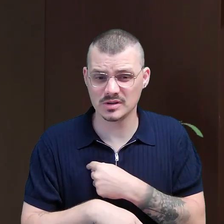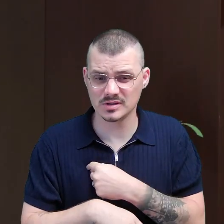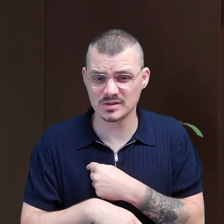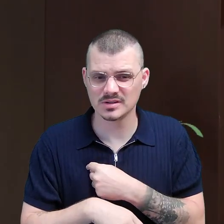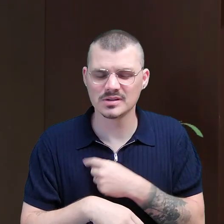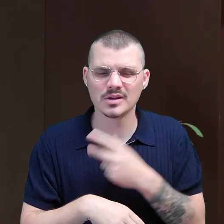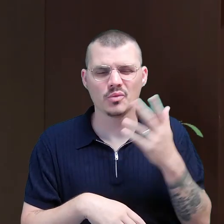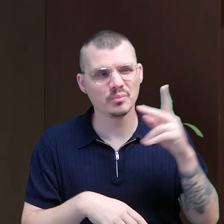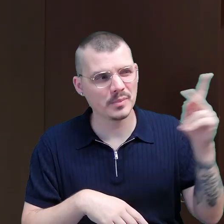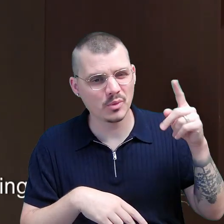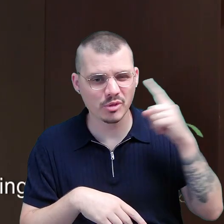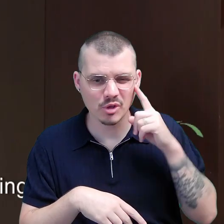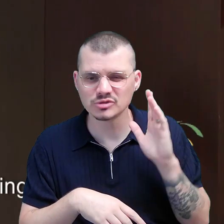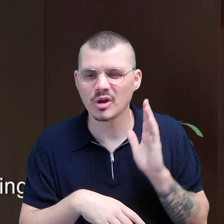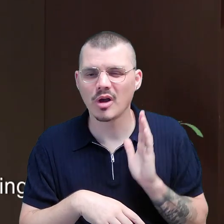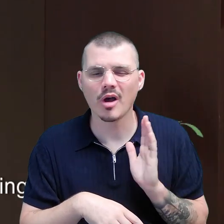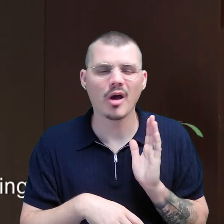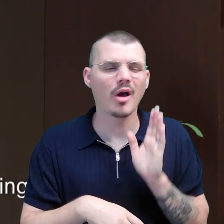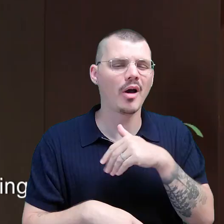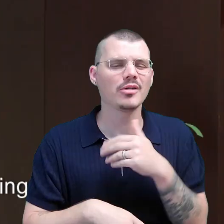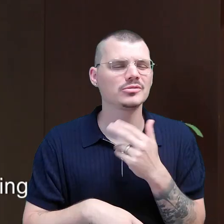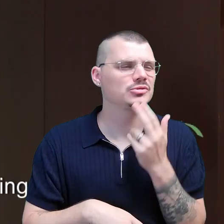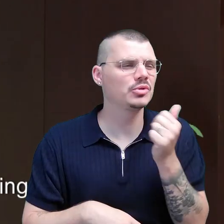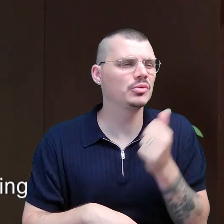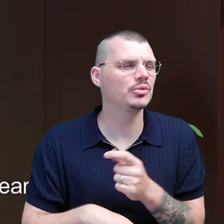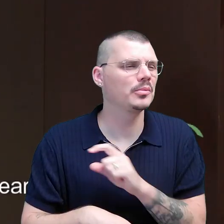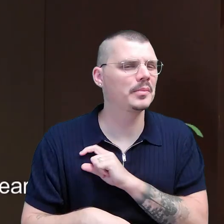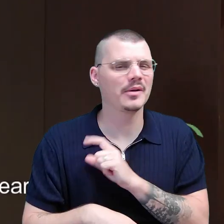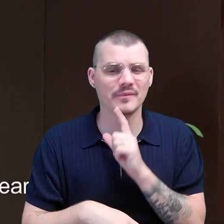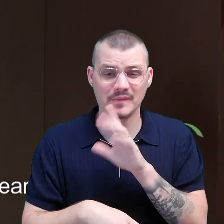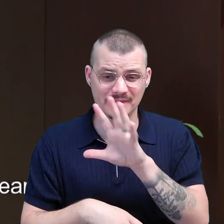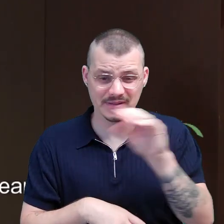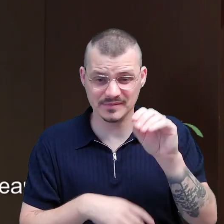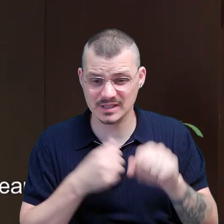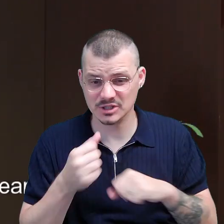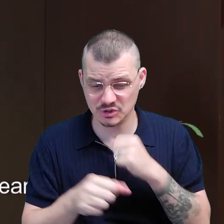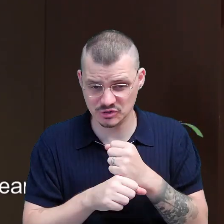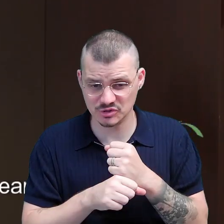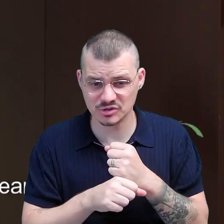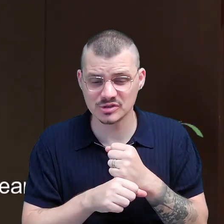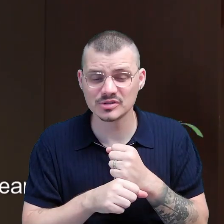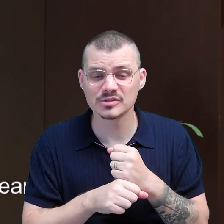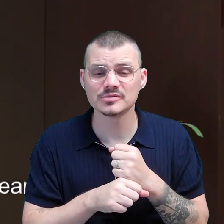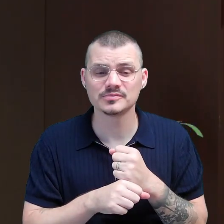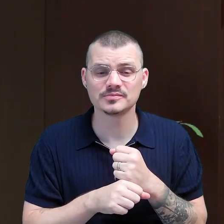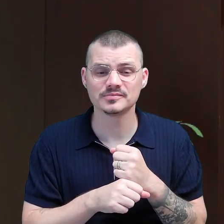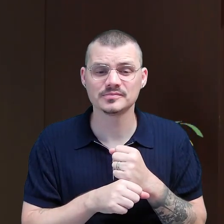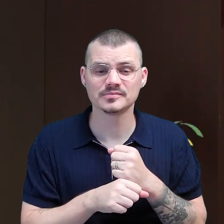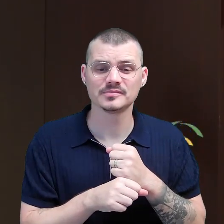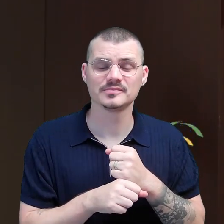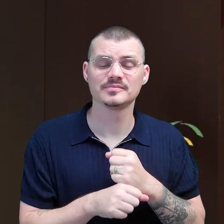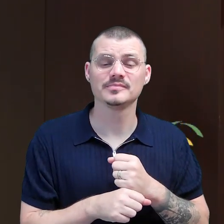wore, that had been dismissed as just something adorable he'd been doing for the last 50 years,